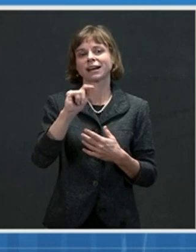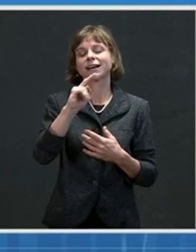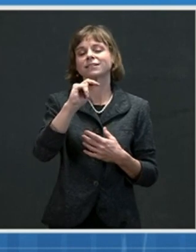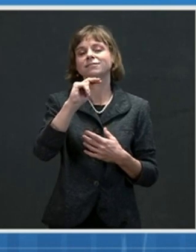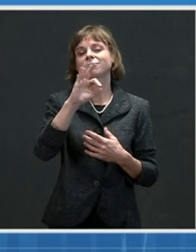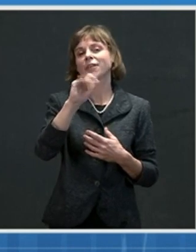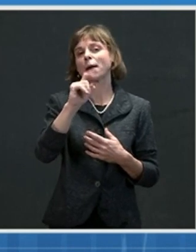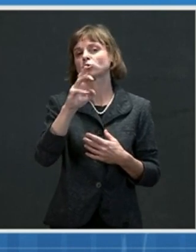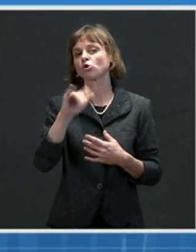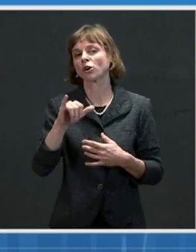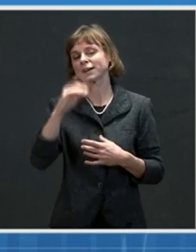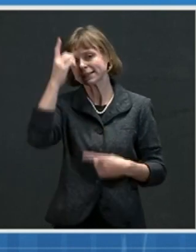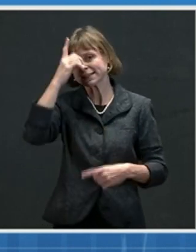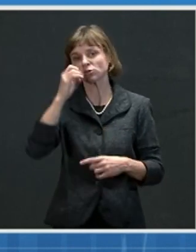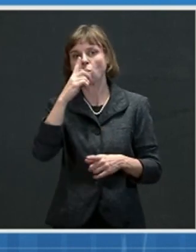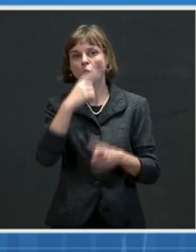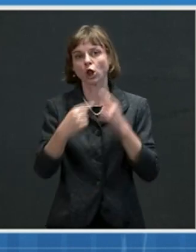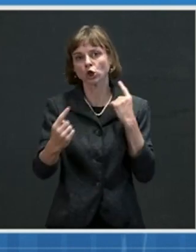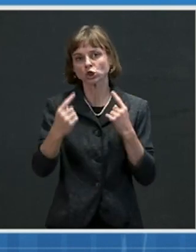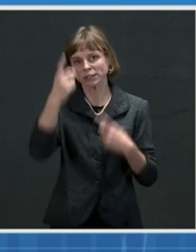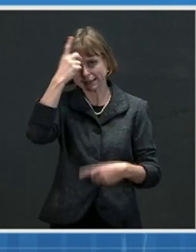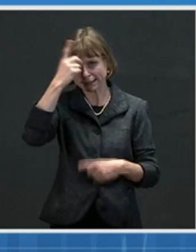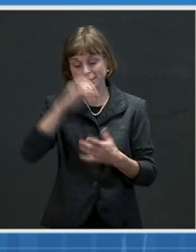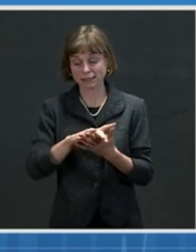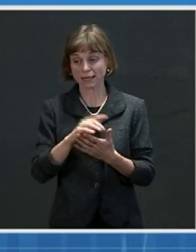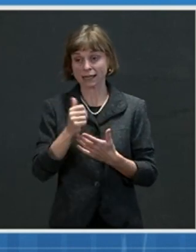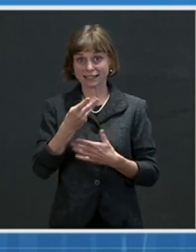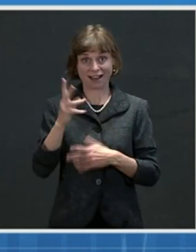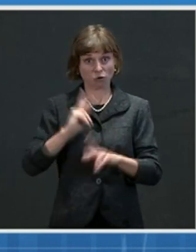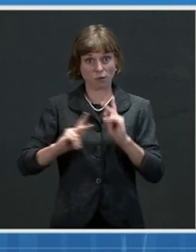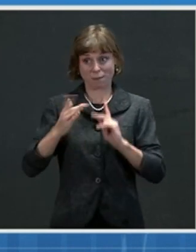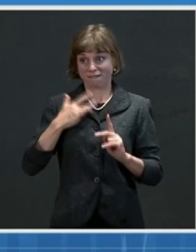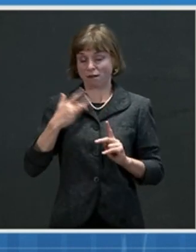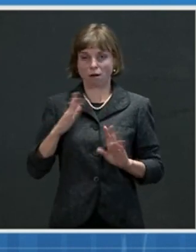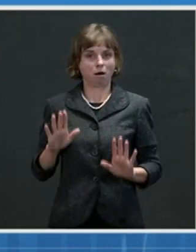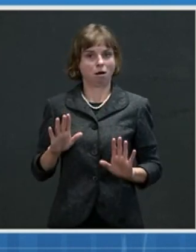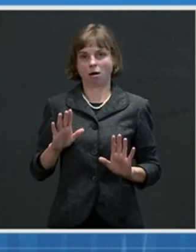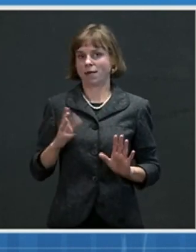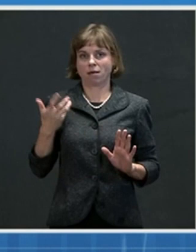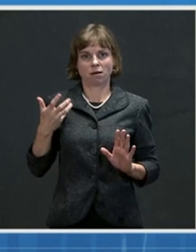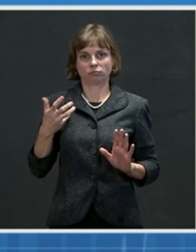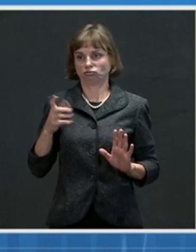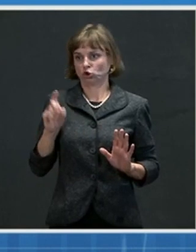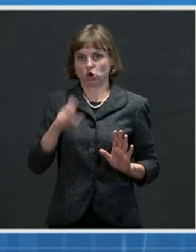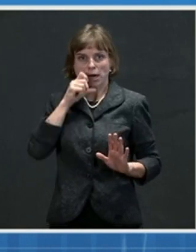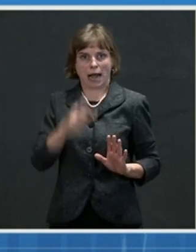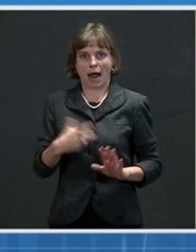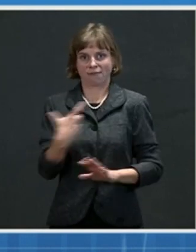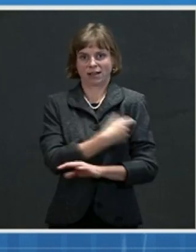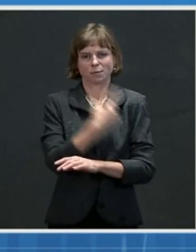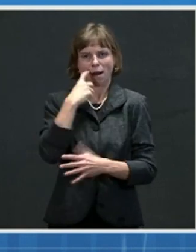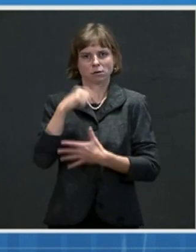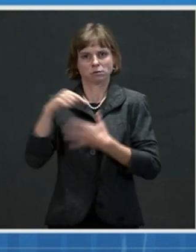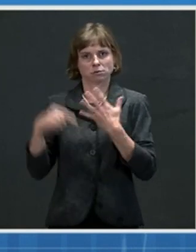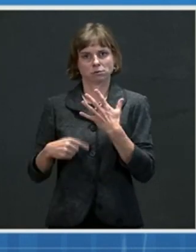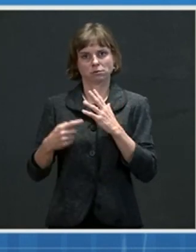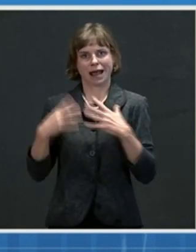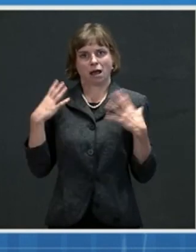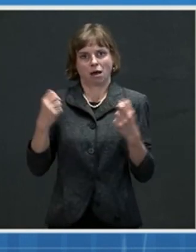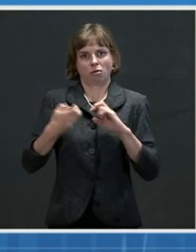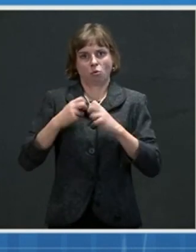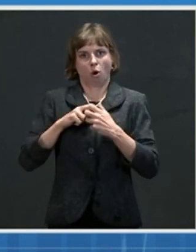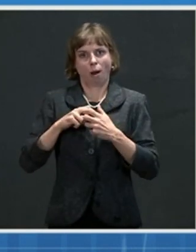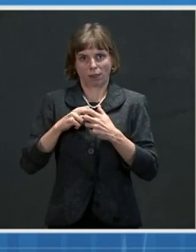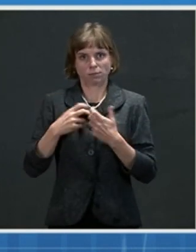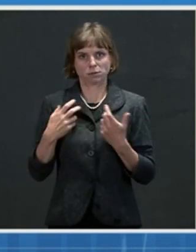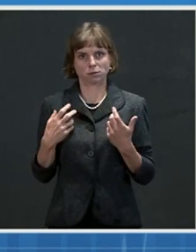There has been a number of individuals who feel that they should not get vaccinated because of those underlying conditions. I